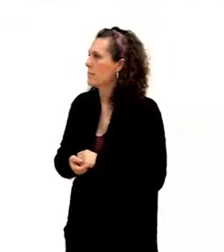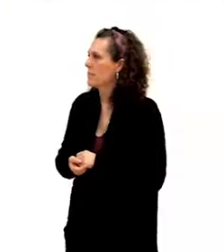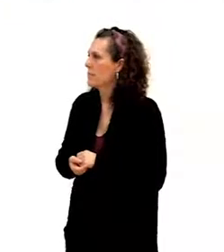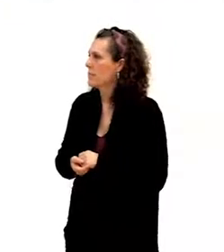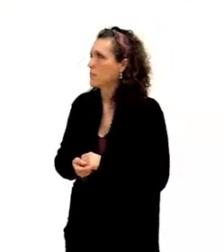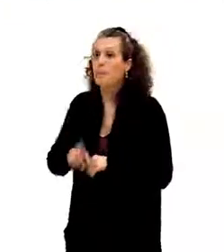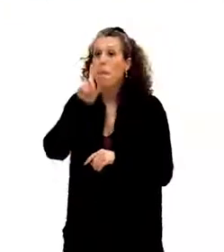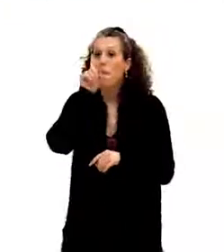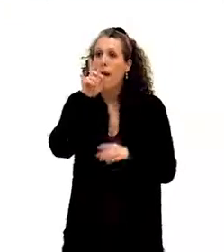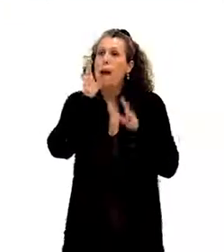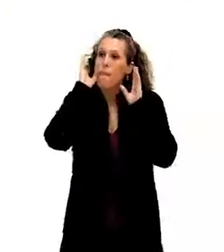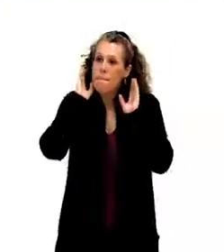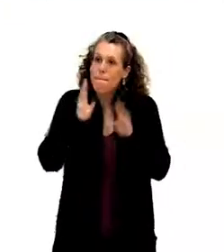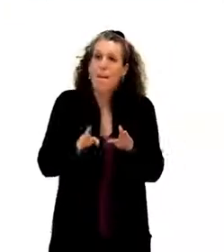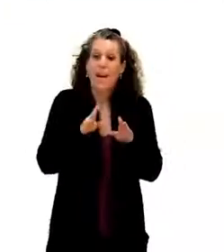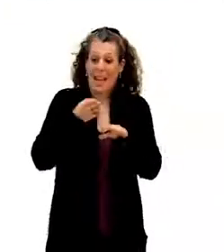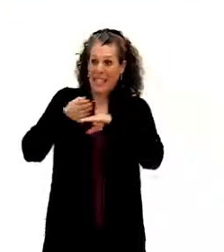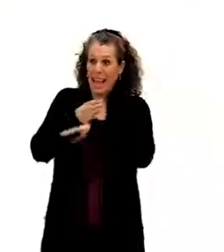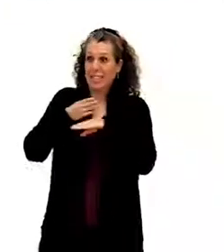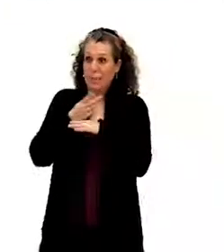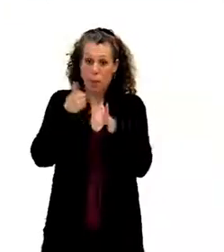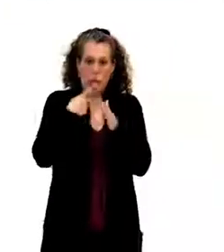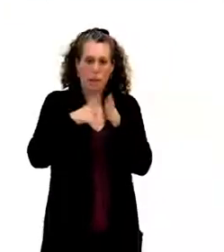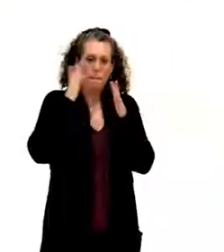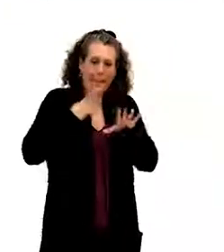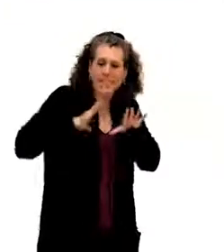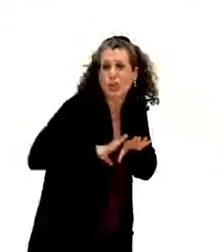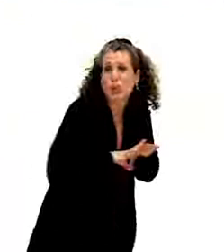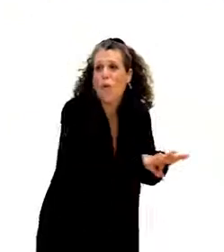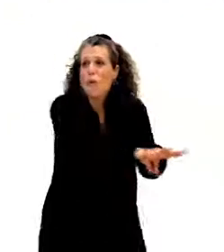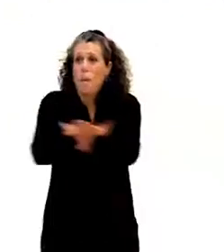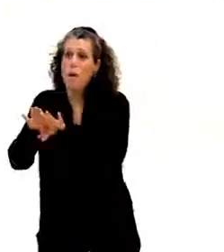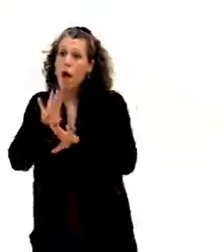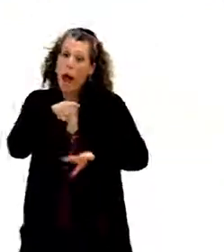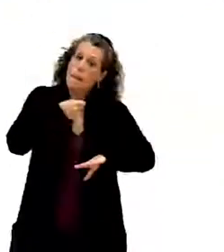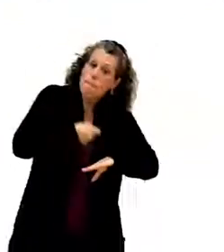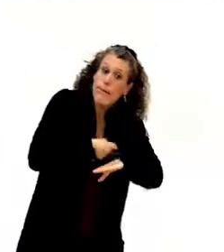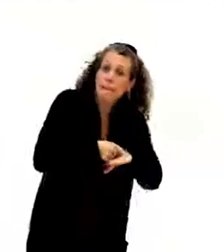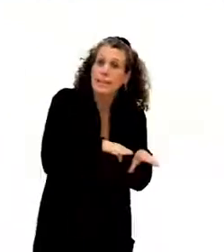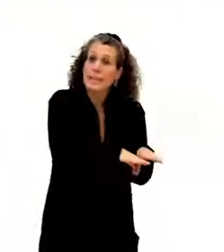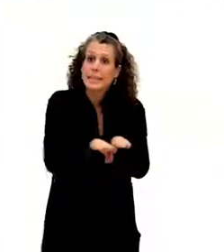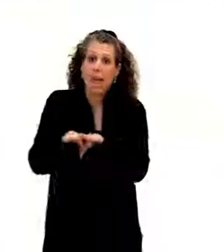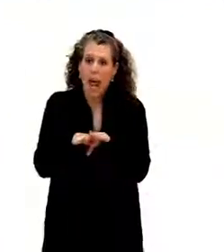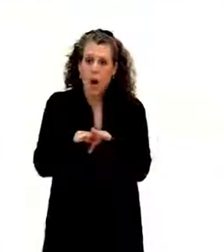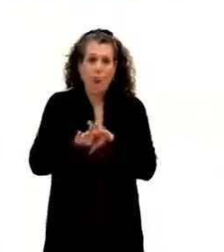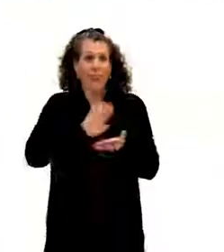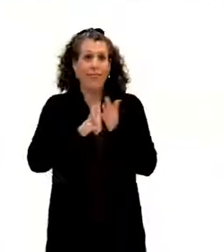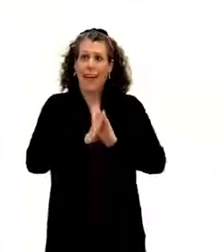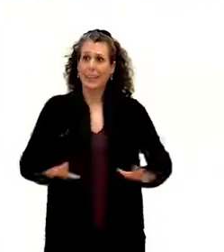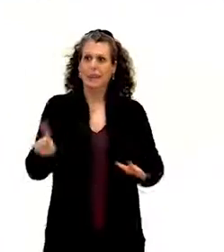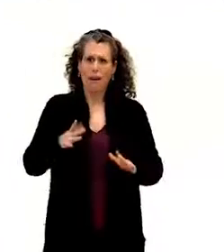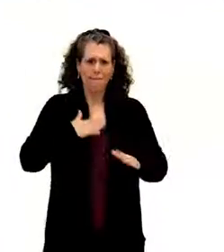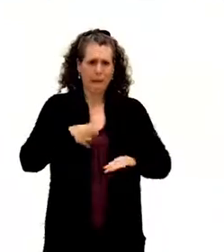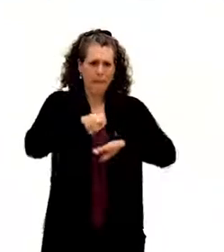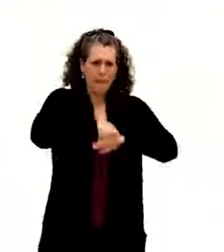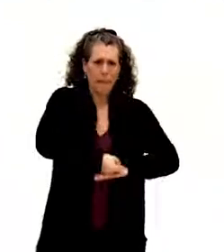uniform application of accessibility, not only as a minimum standard, but as a higher standard.